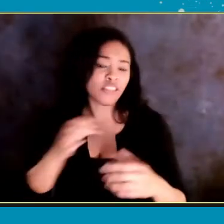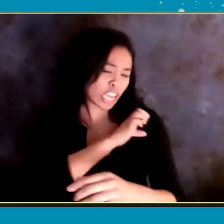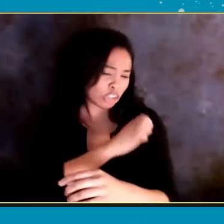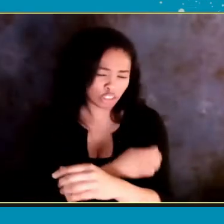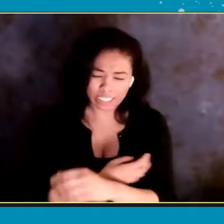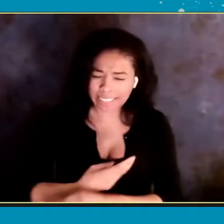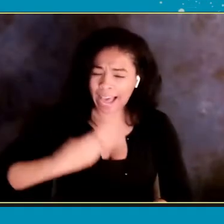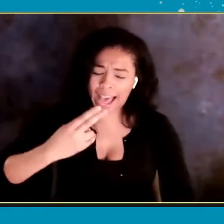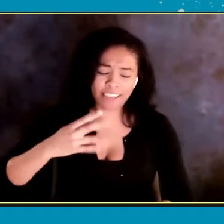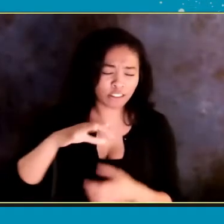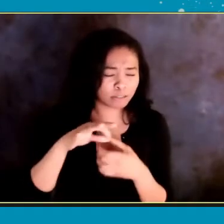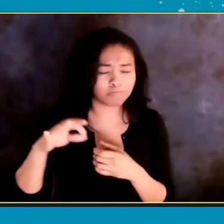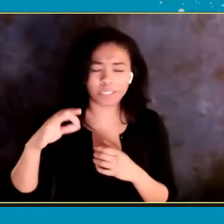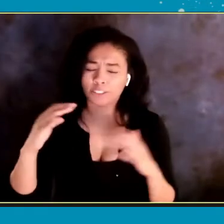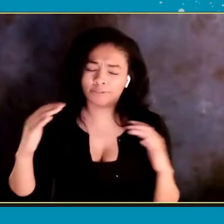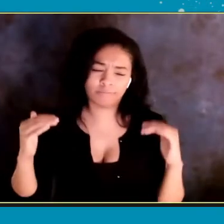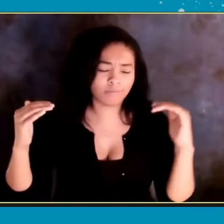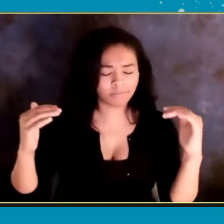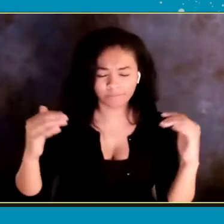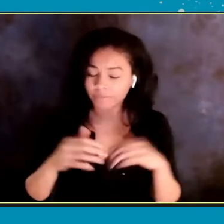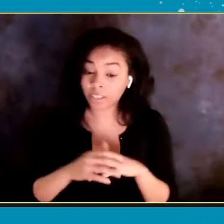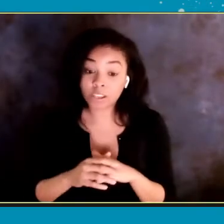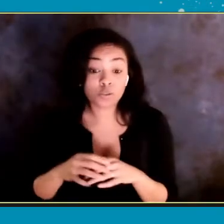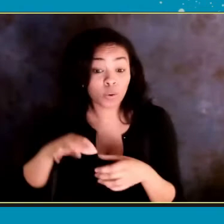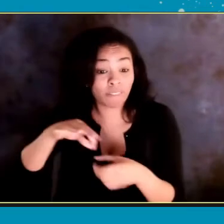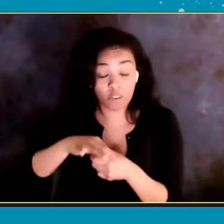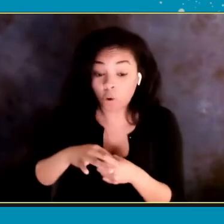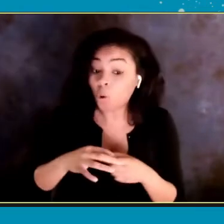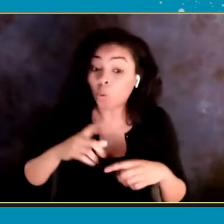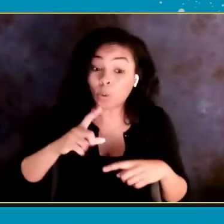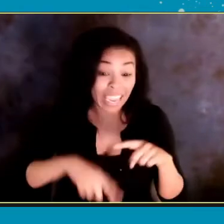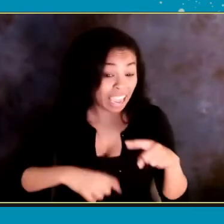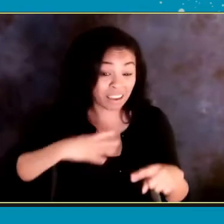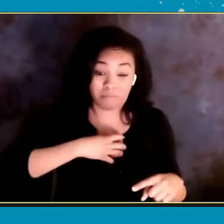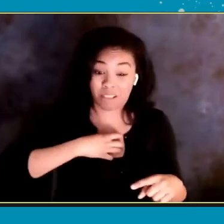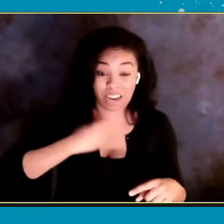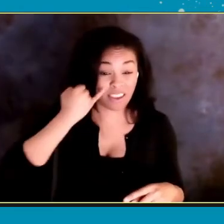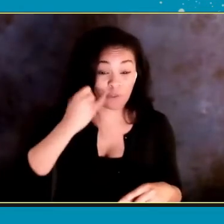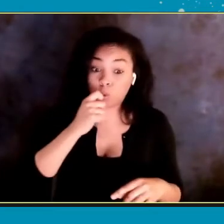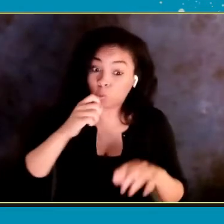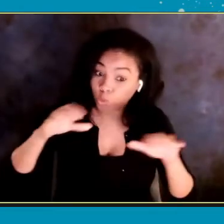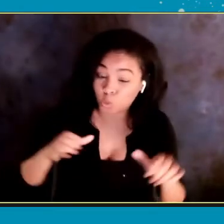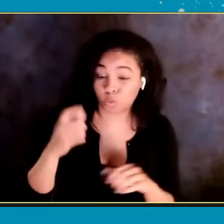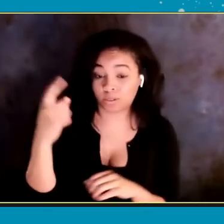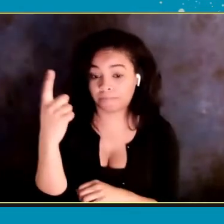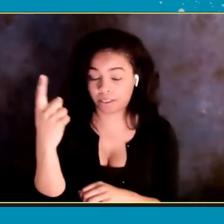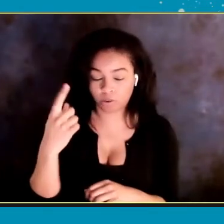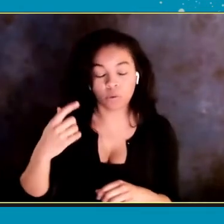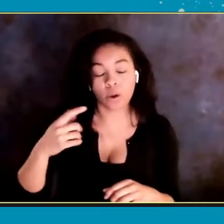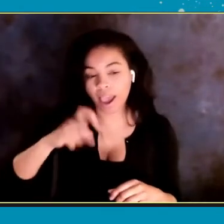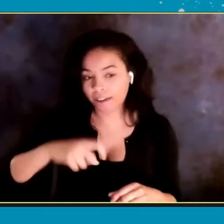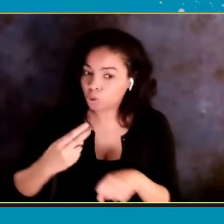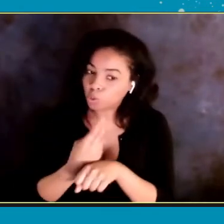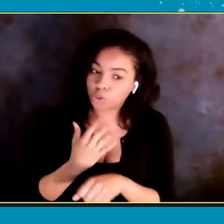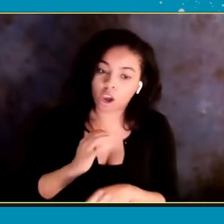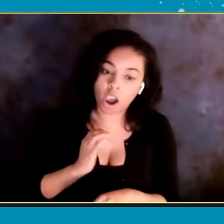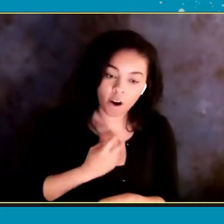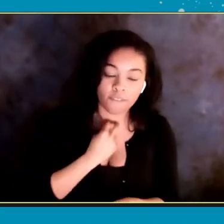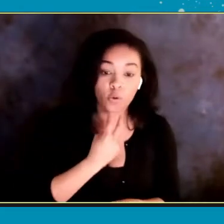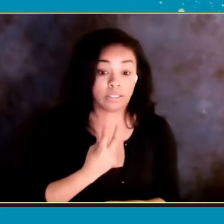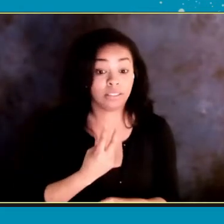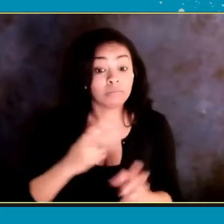our voices heard. We cannot complain about what's wrong if we're not going to do nothing about it. We have the power, we have voices, and people are actually listening at this